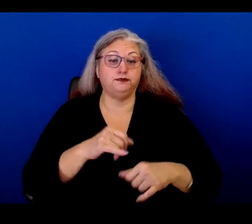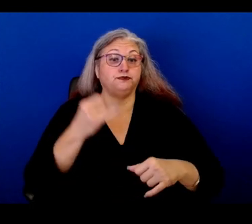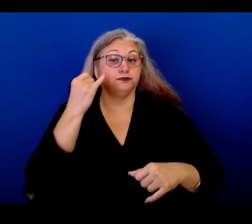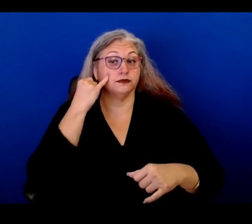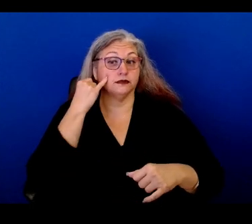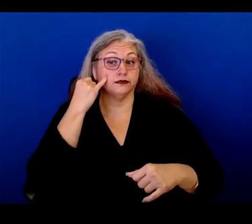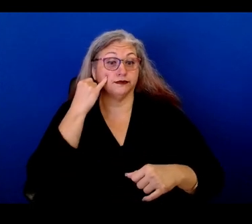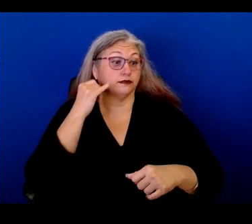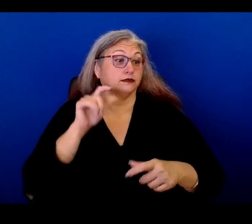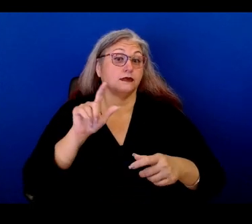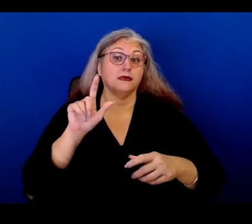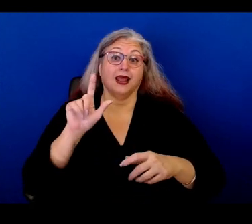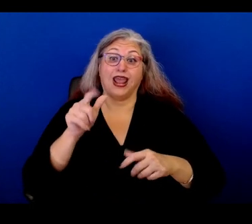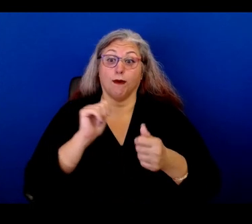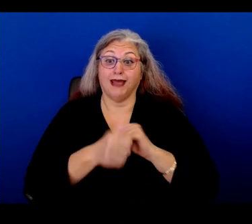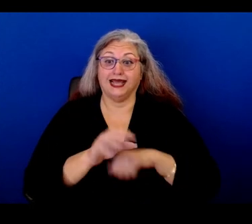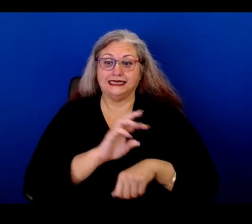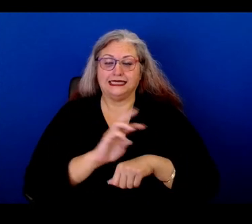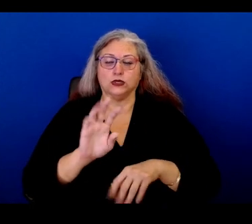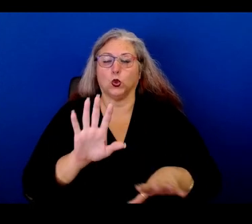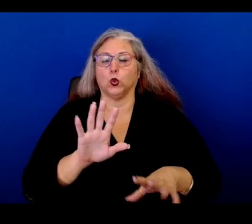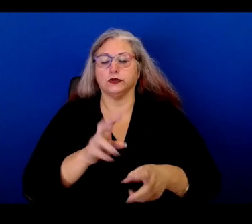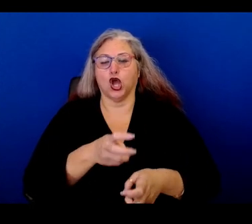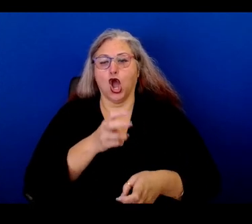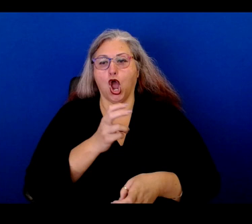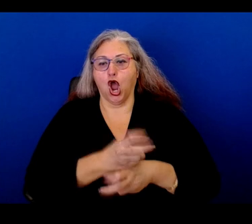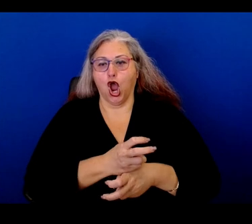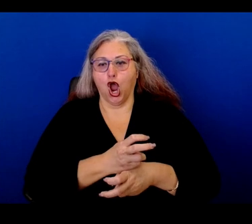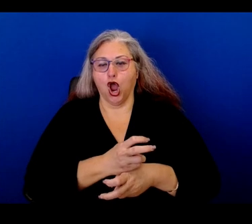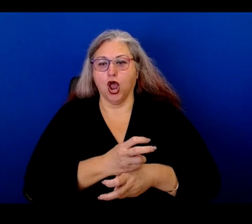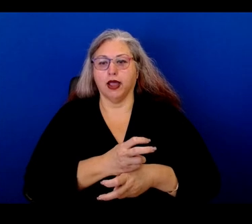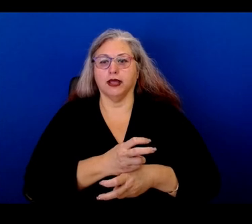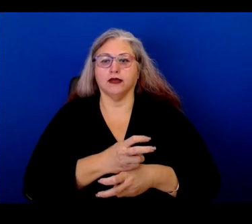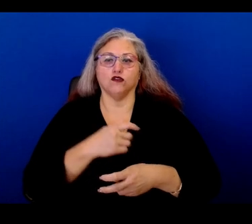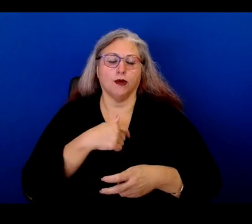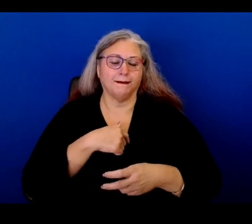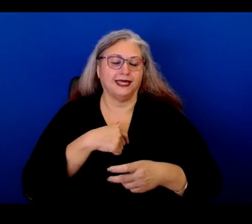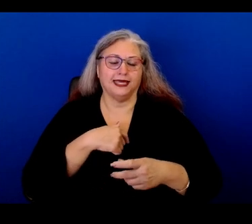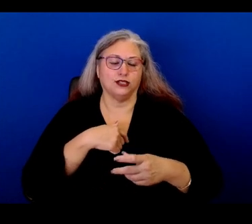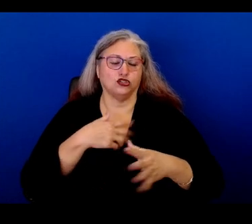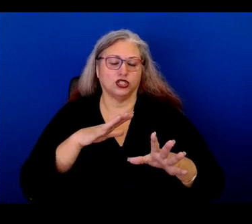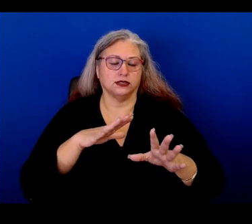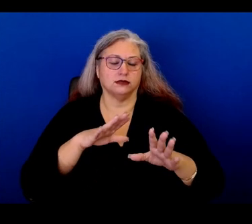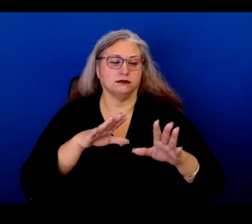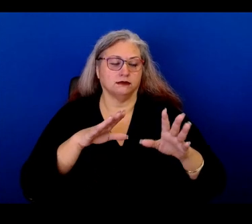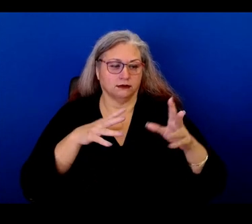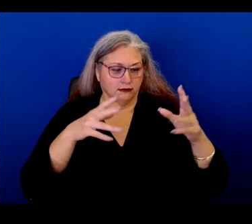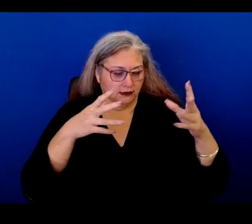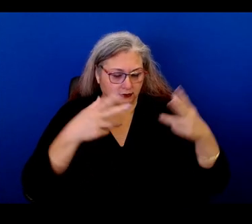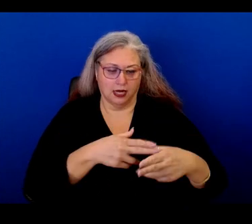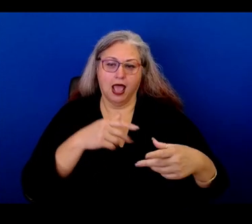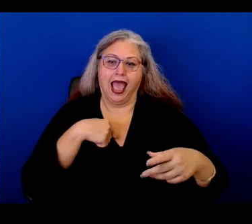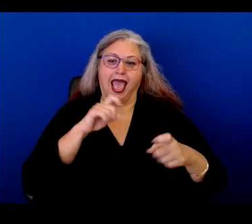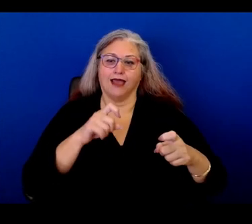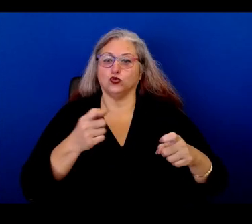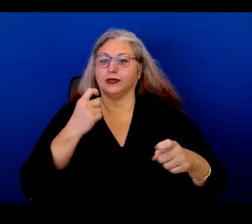any later than 6 a.m., it's very hard for me to like shut off. I have to take